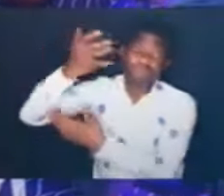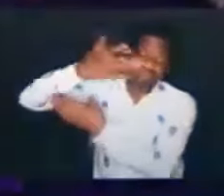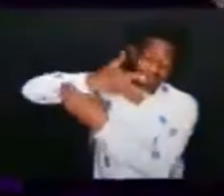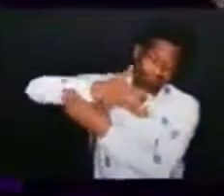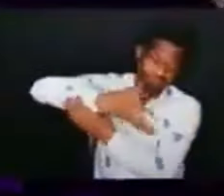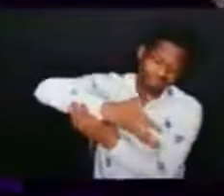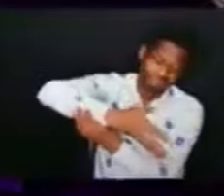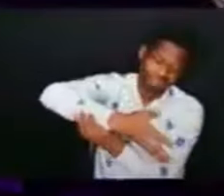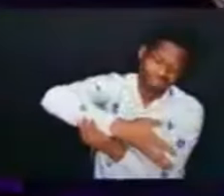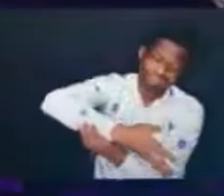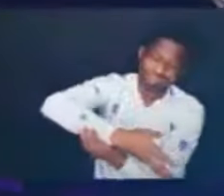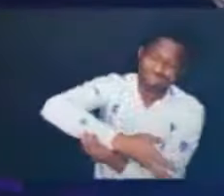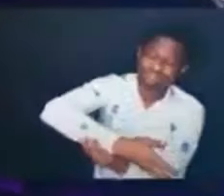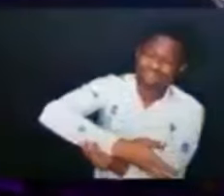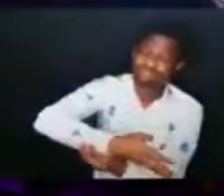Onyame wo mo